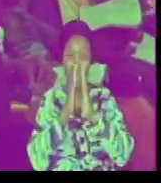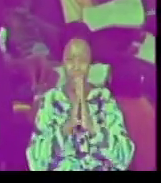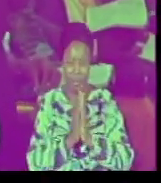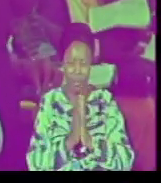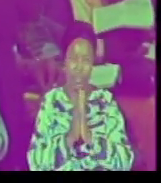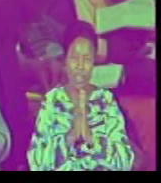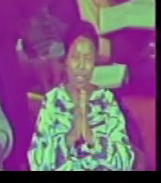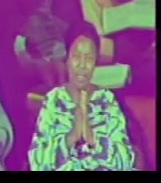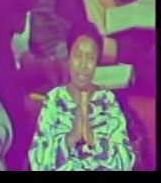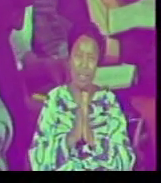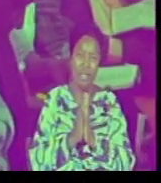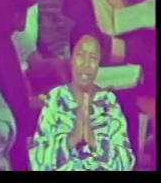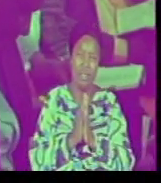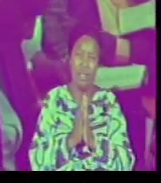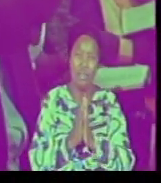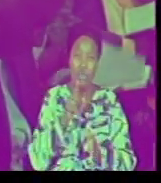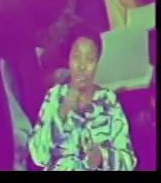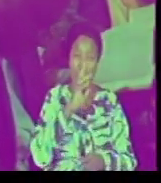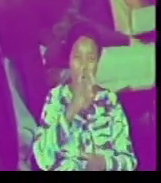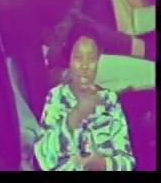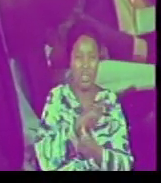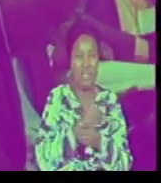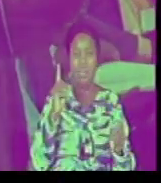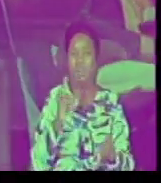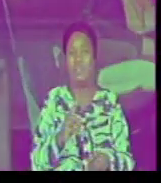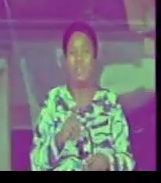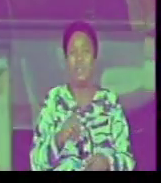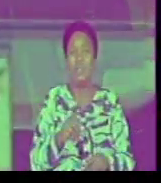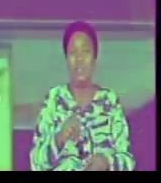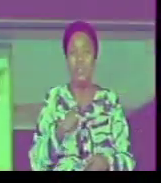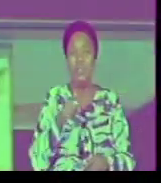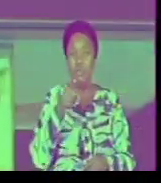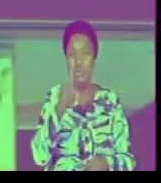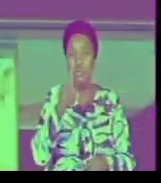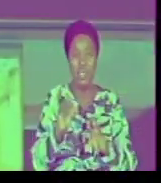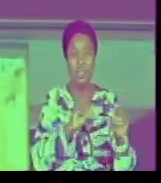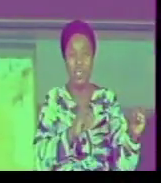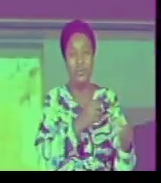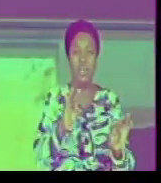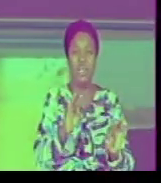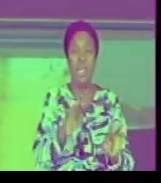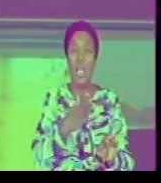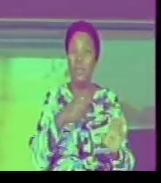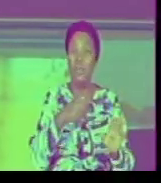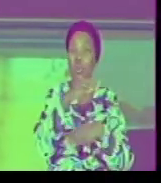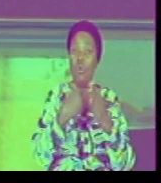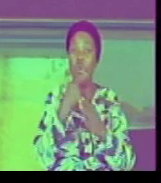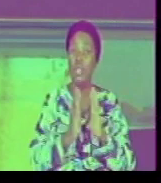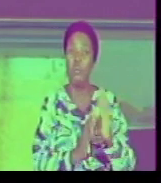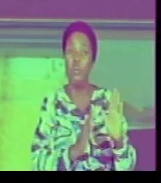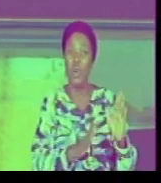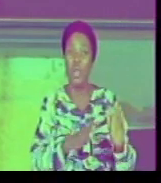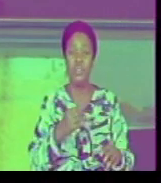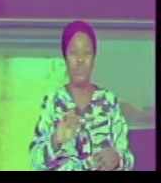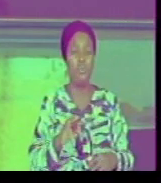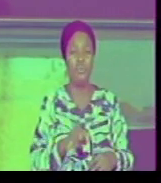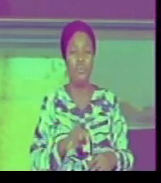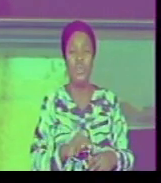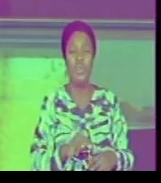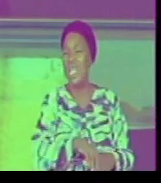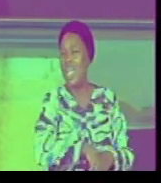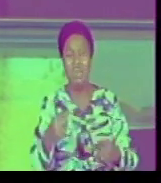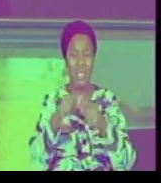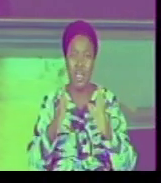You're delivered. You're set free. And all the plans of any enemy against